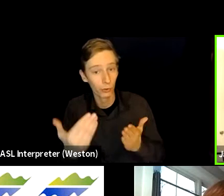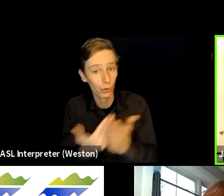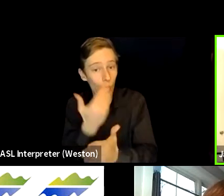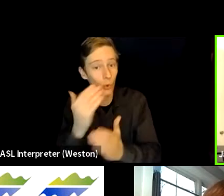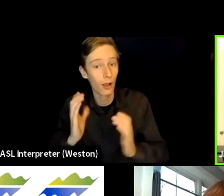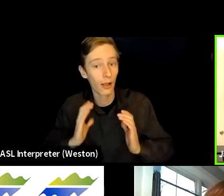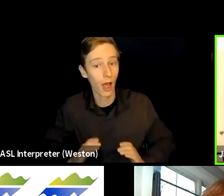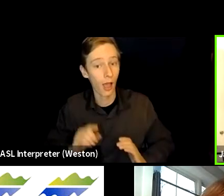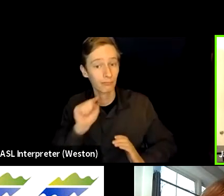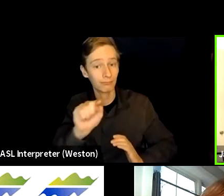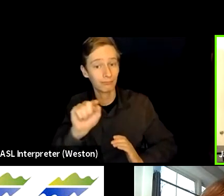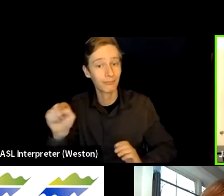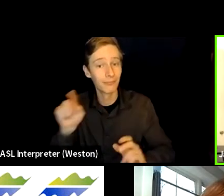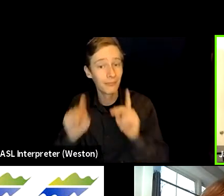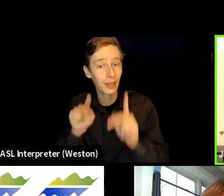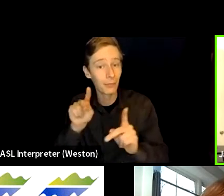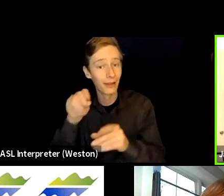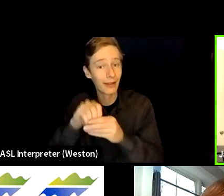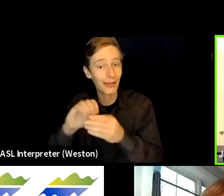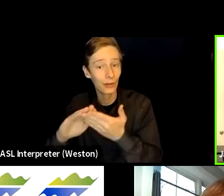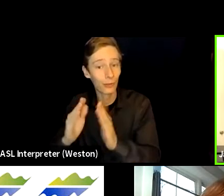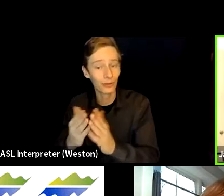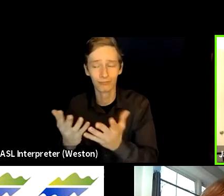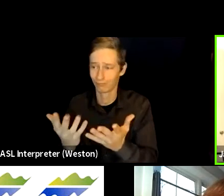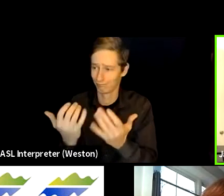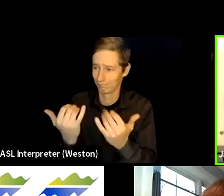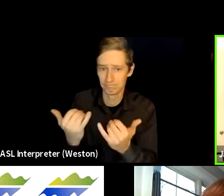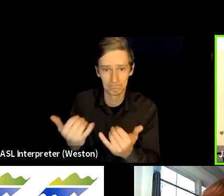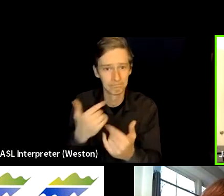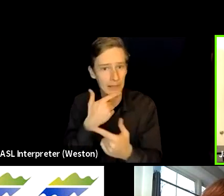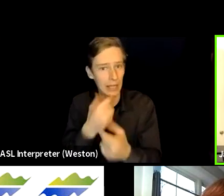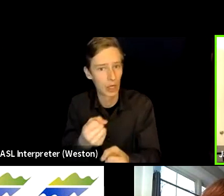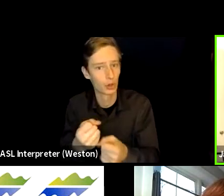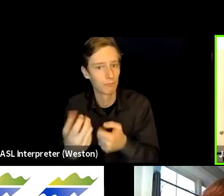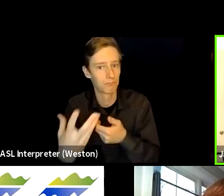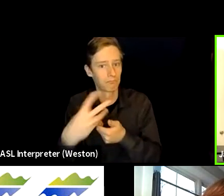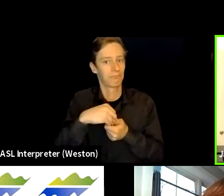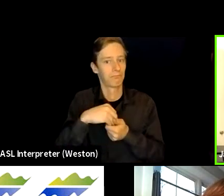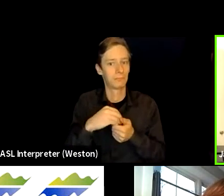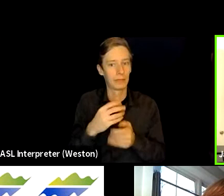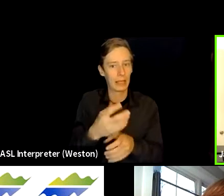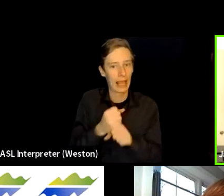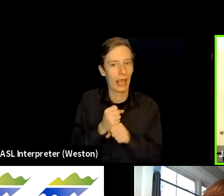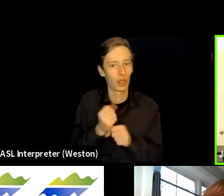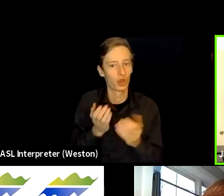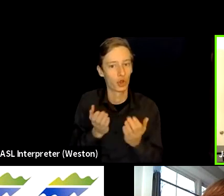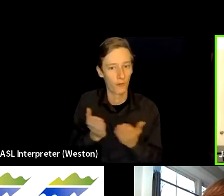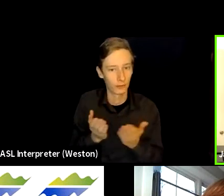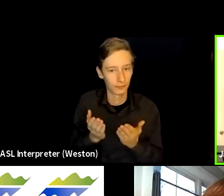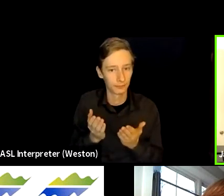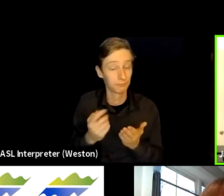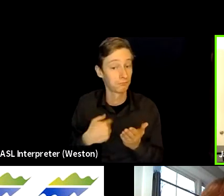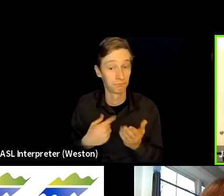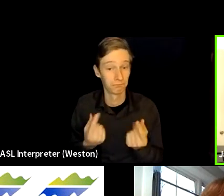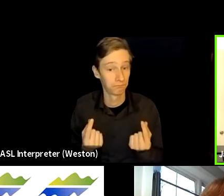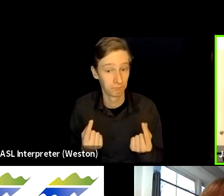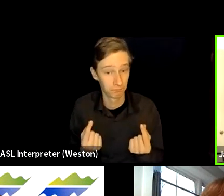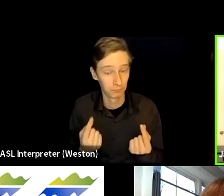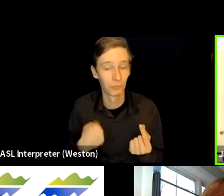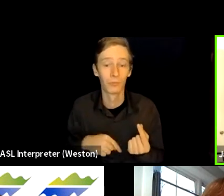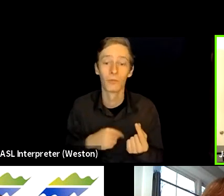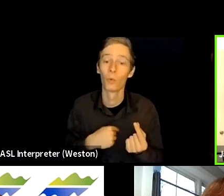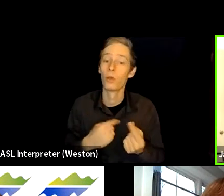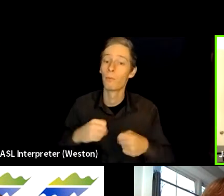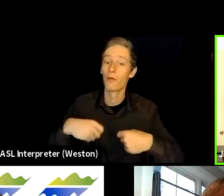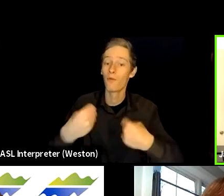community who wanted to access services. So we were able to put in place measures to provide